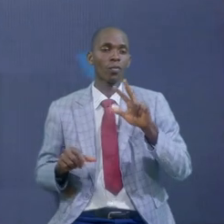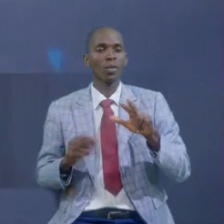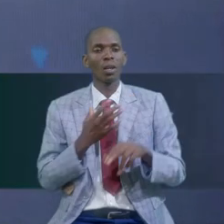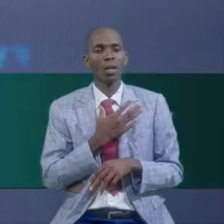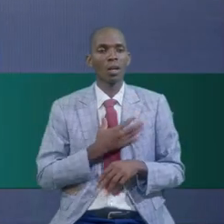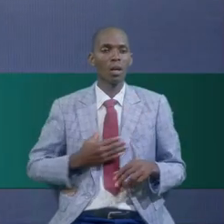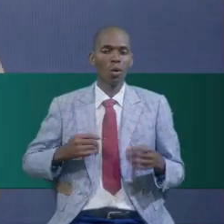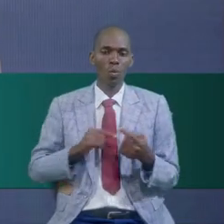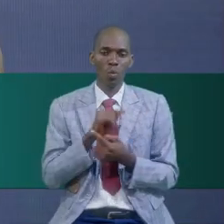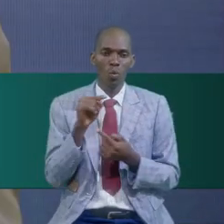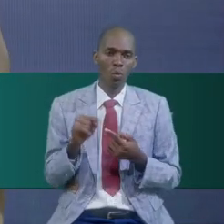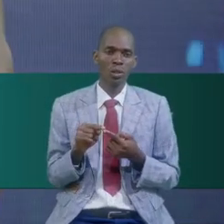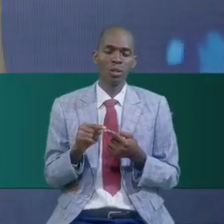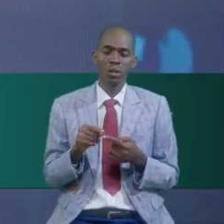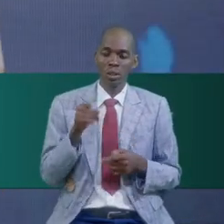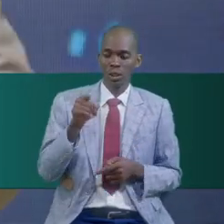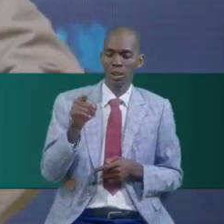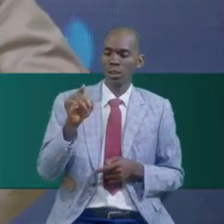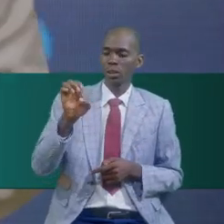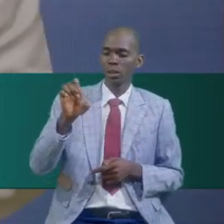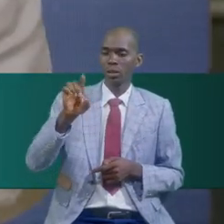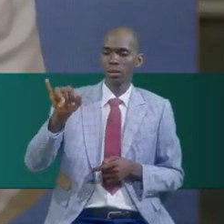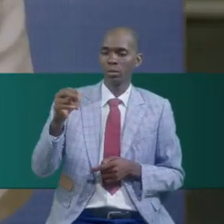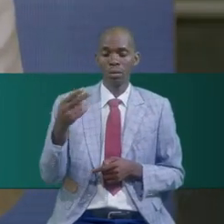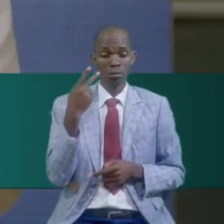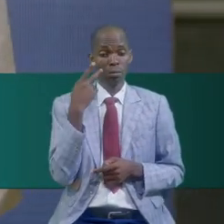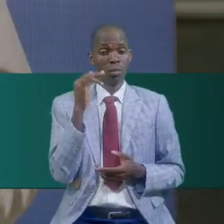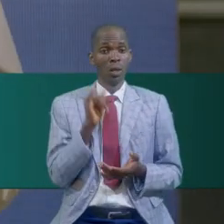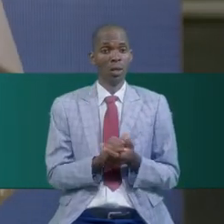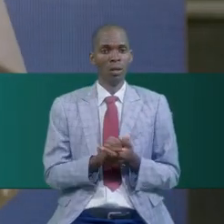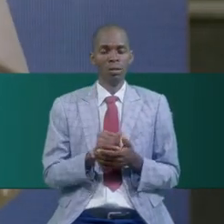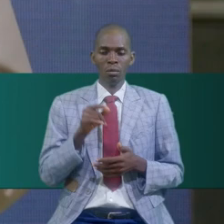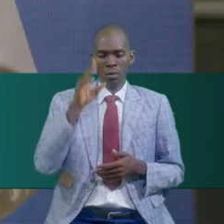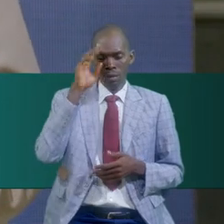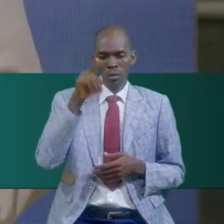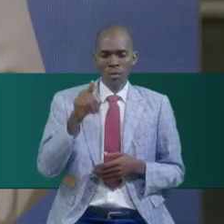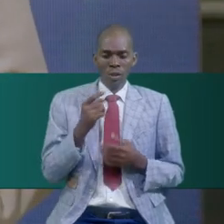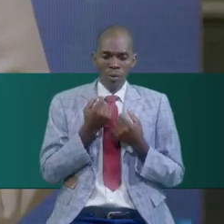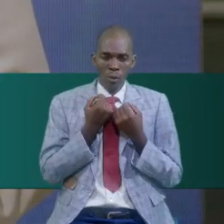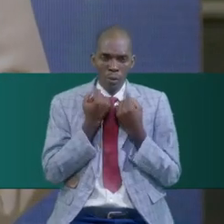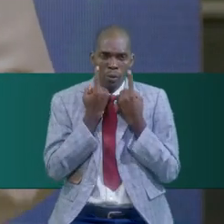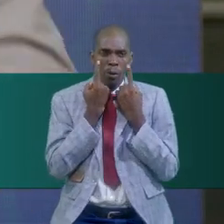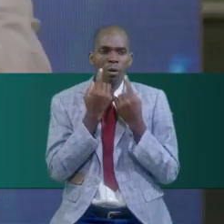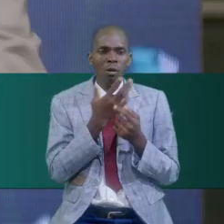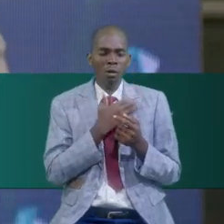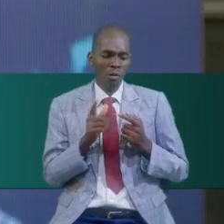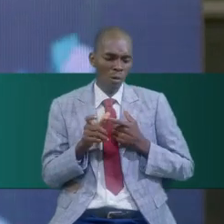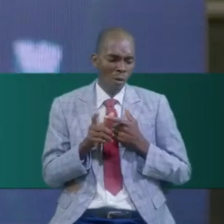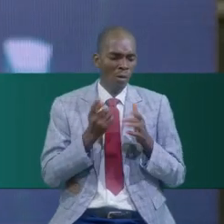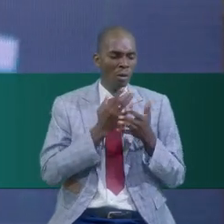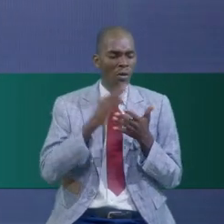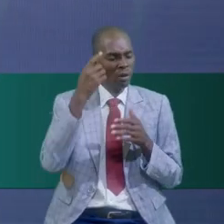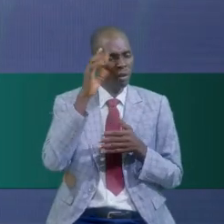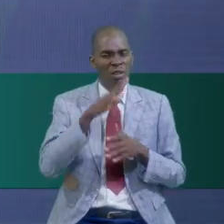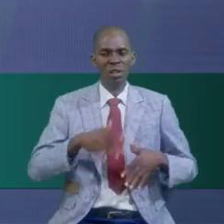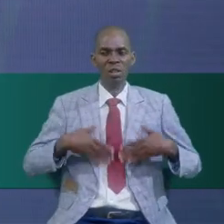he, Elijah, saw that, he arose and went for his life and